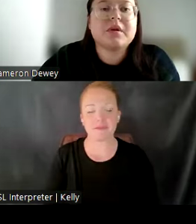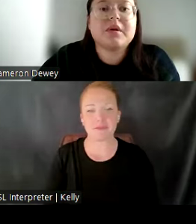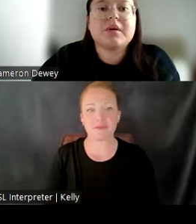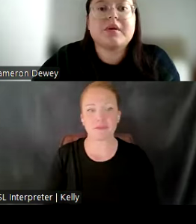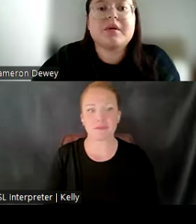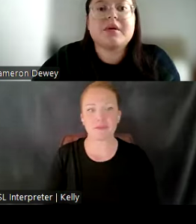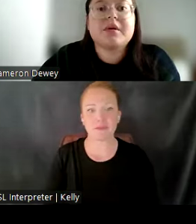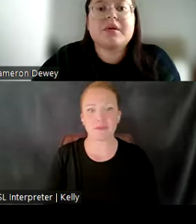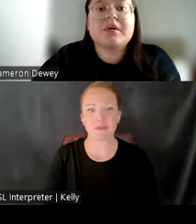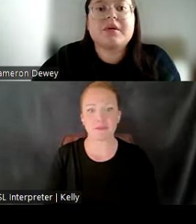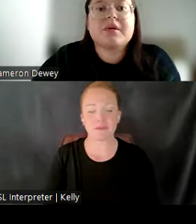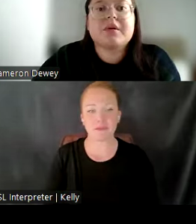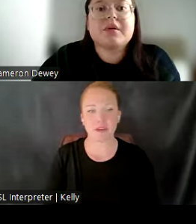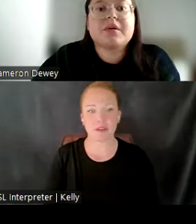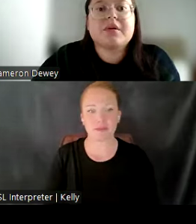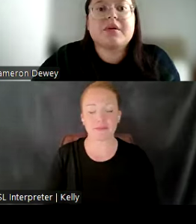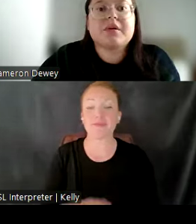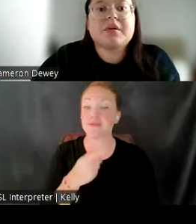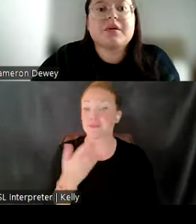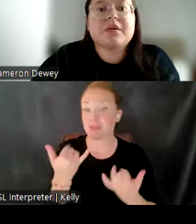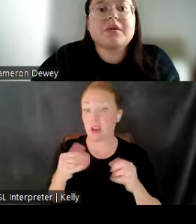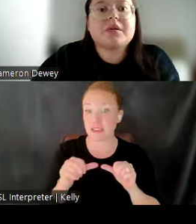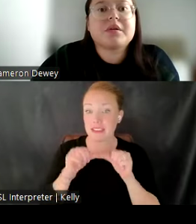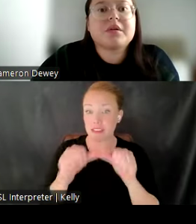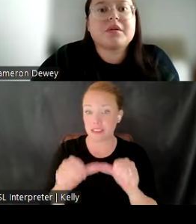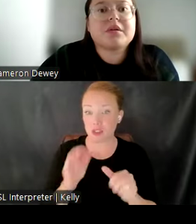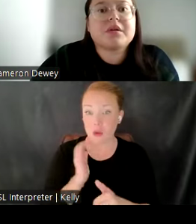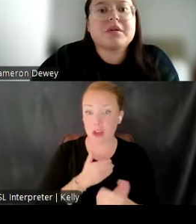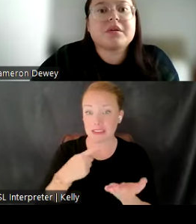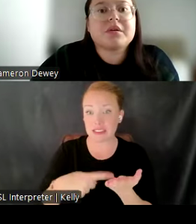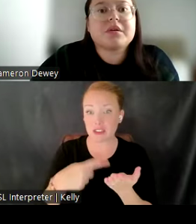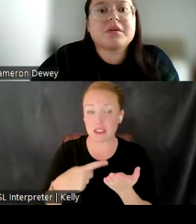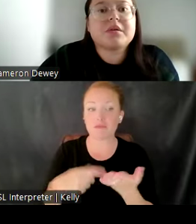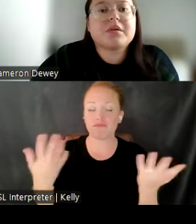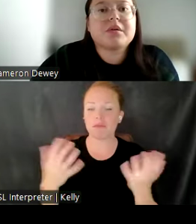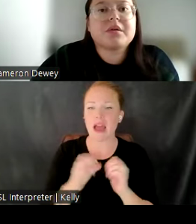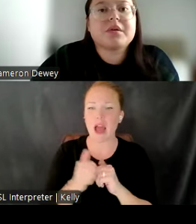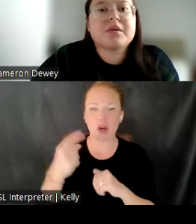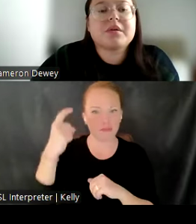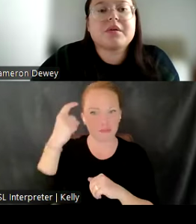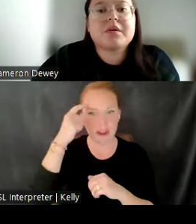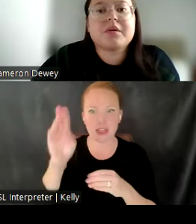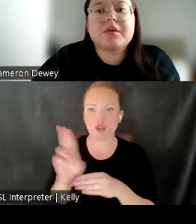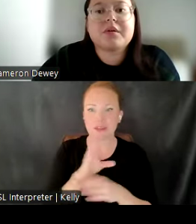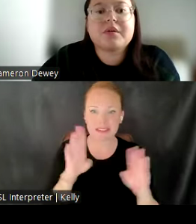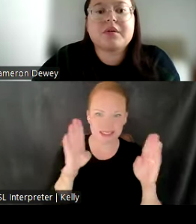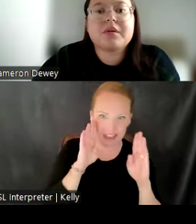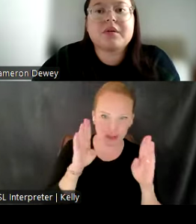So, to continue this discussion further, we are now going to talk about how the brain uses attention and